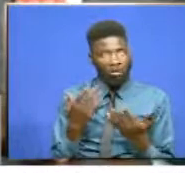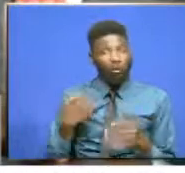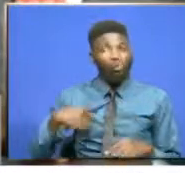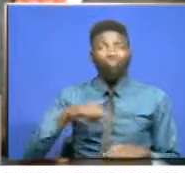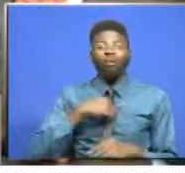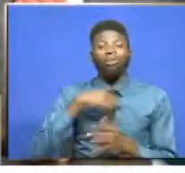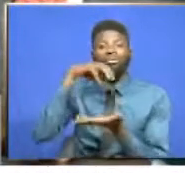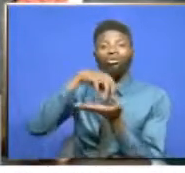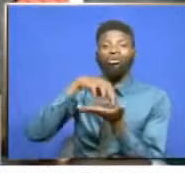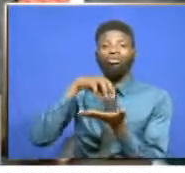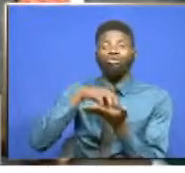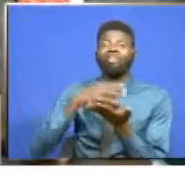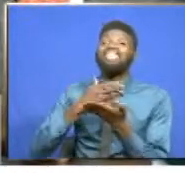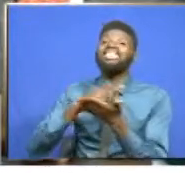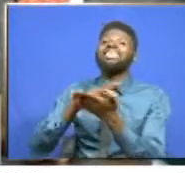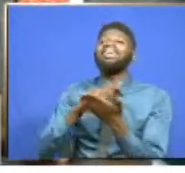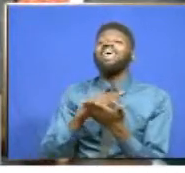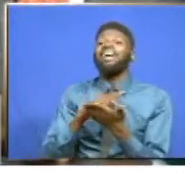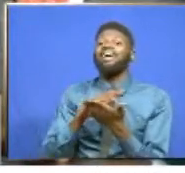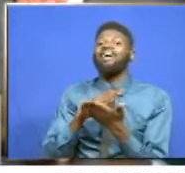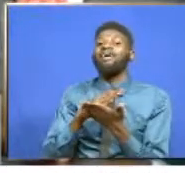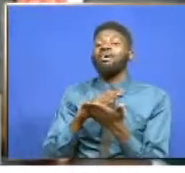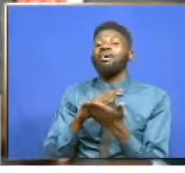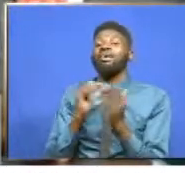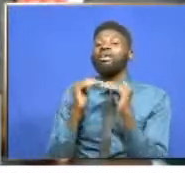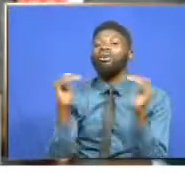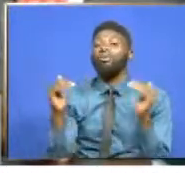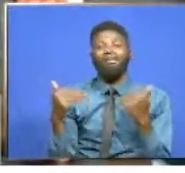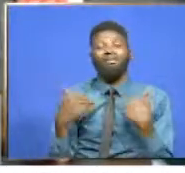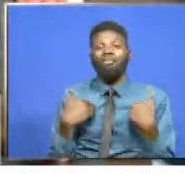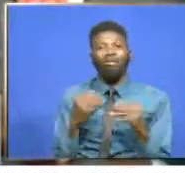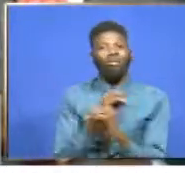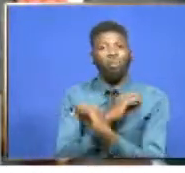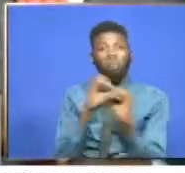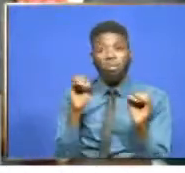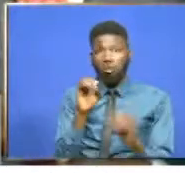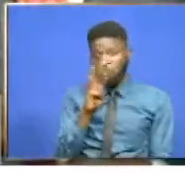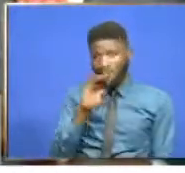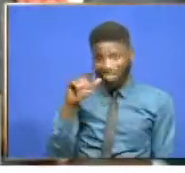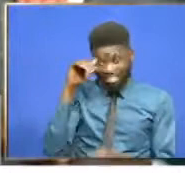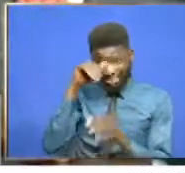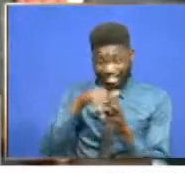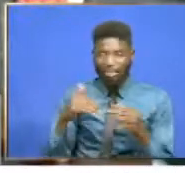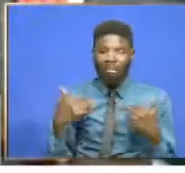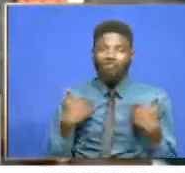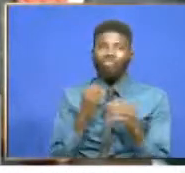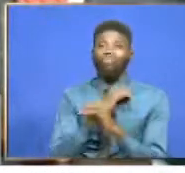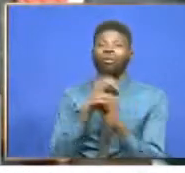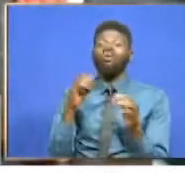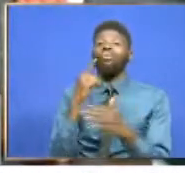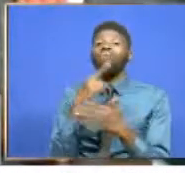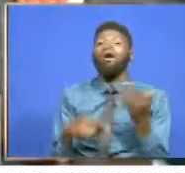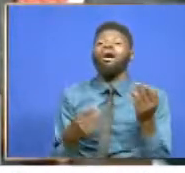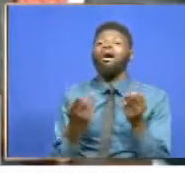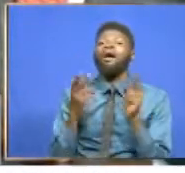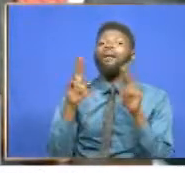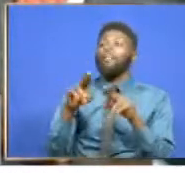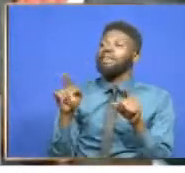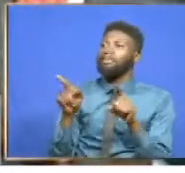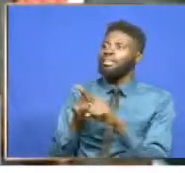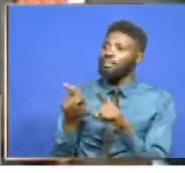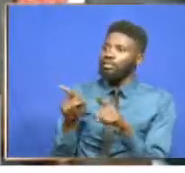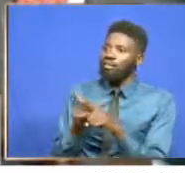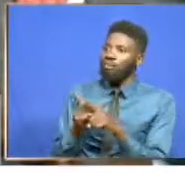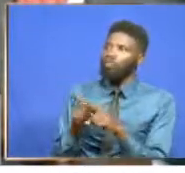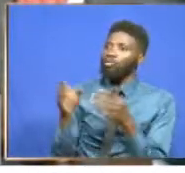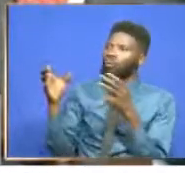these positions is not there. I don't know whether it is going to be in the bill. It's not there. Because what happens is that it is still the